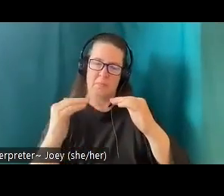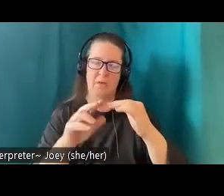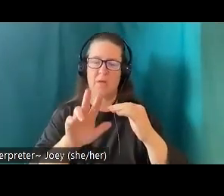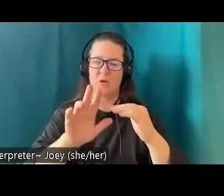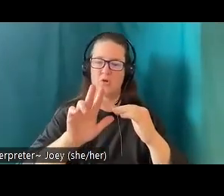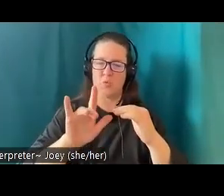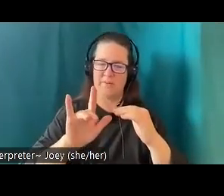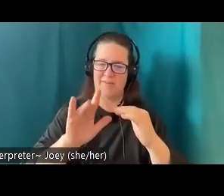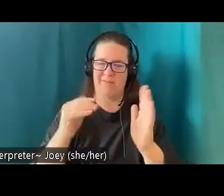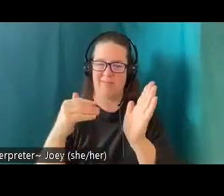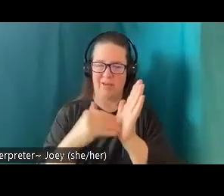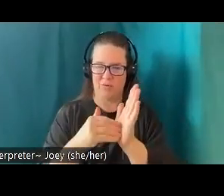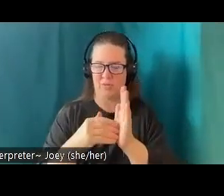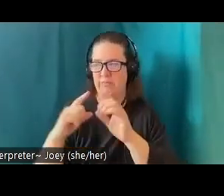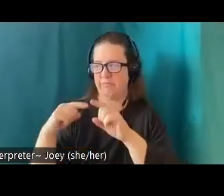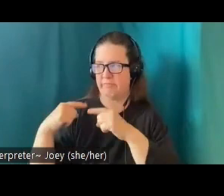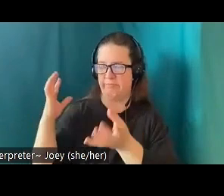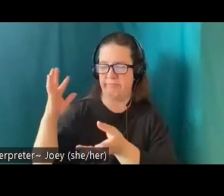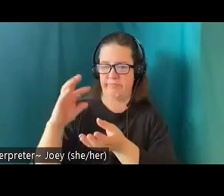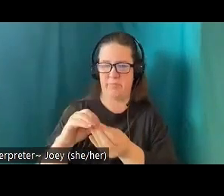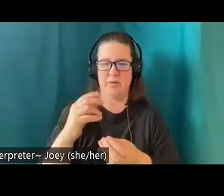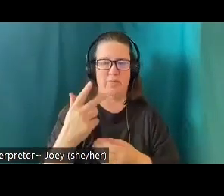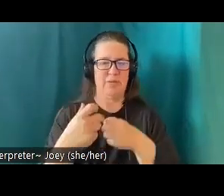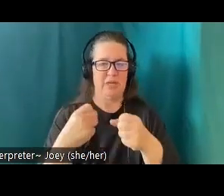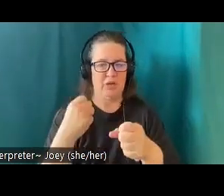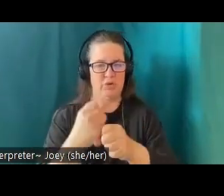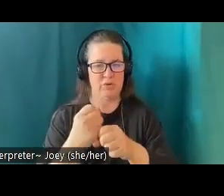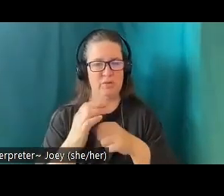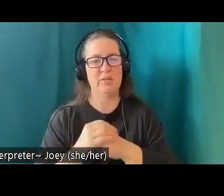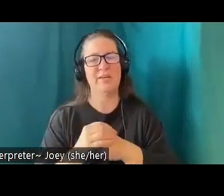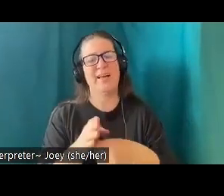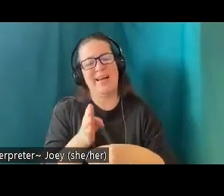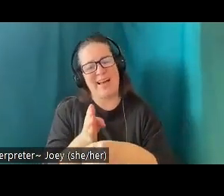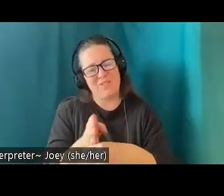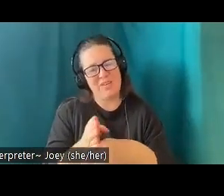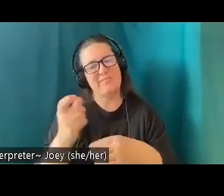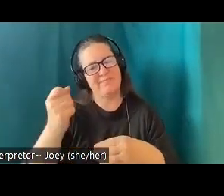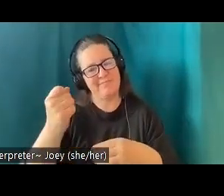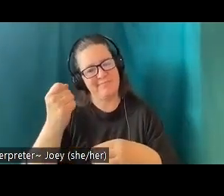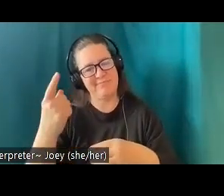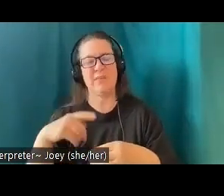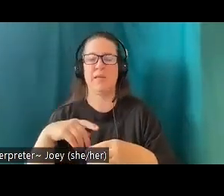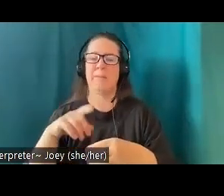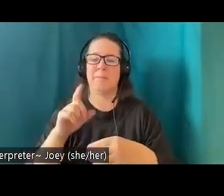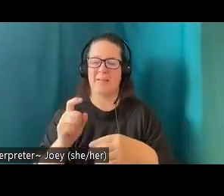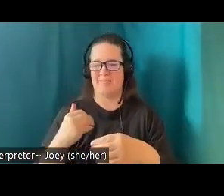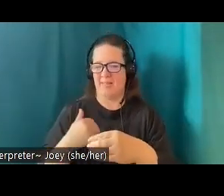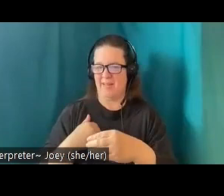budget does not have to exceed $25,000 for each of those 3 years, as long as the average is above $25,000.